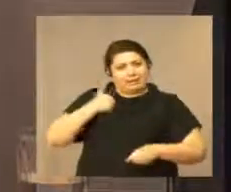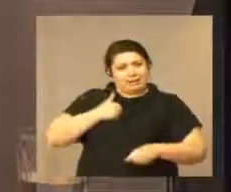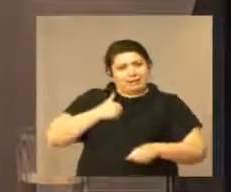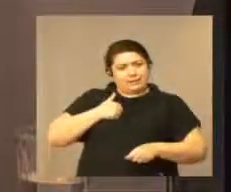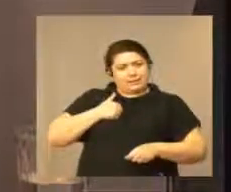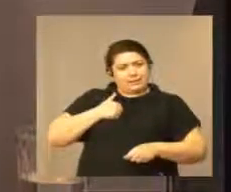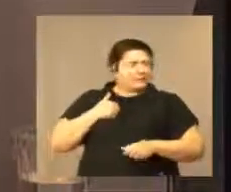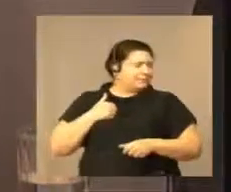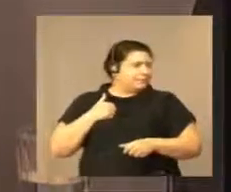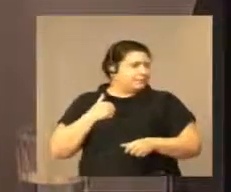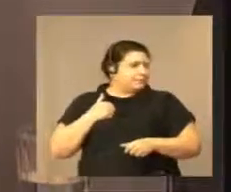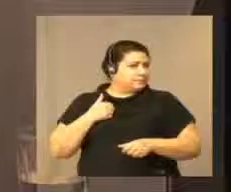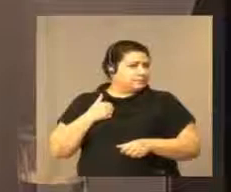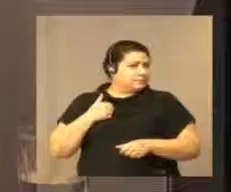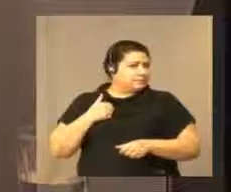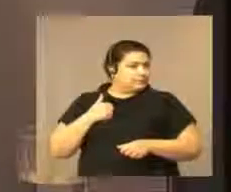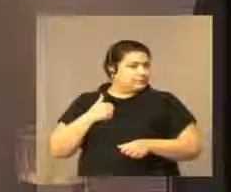sense.